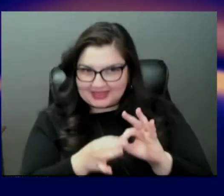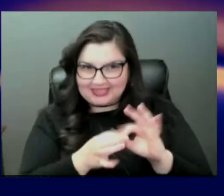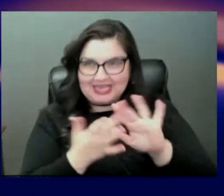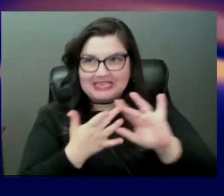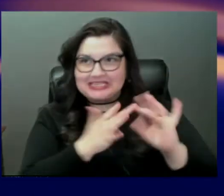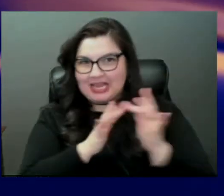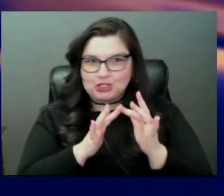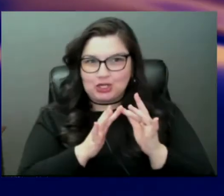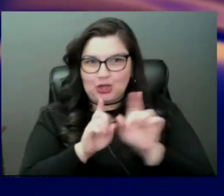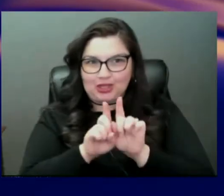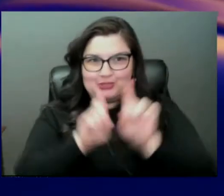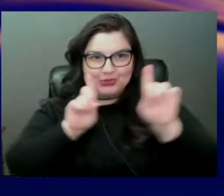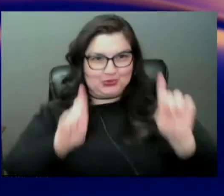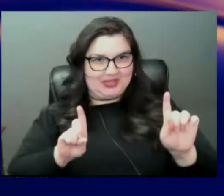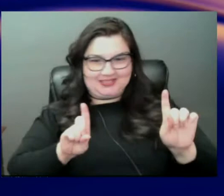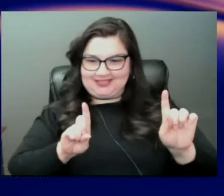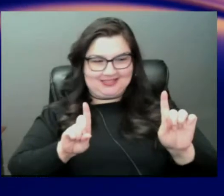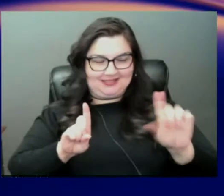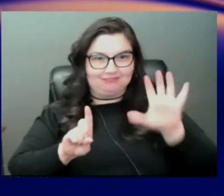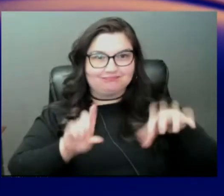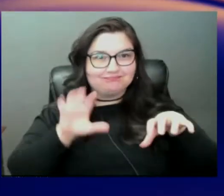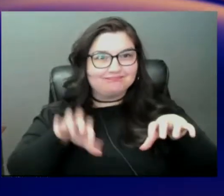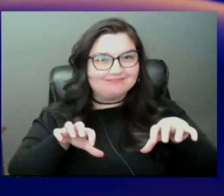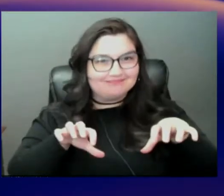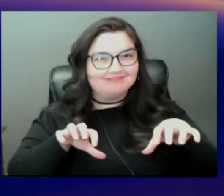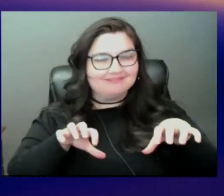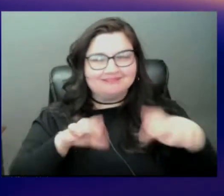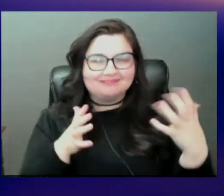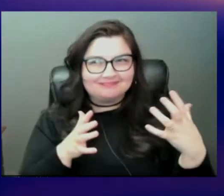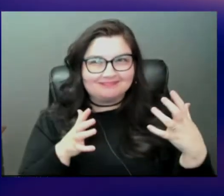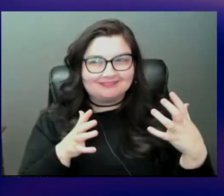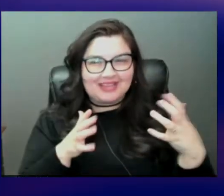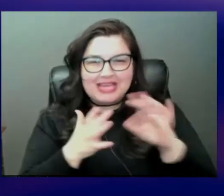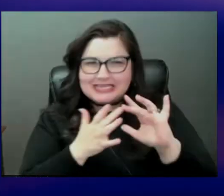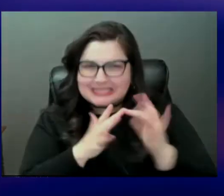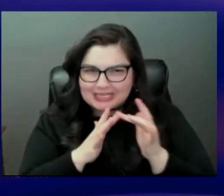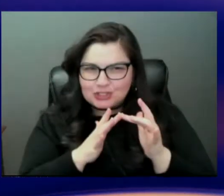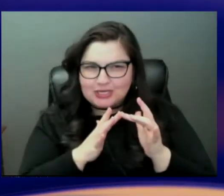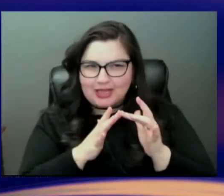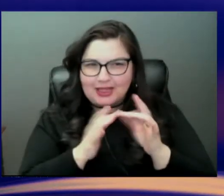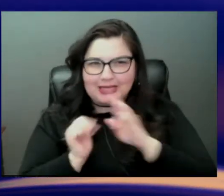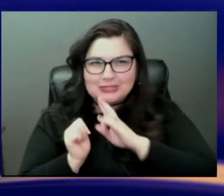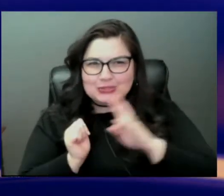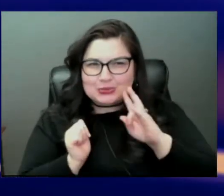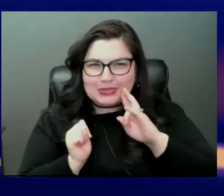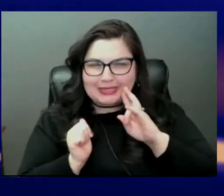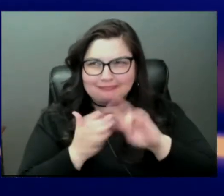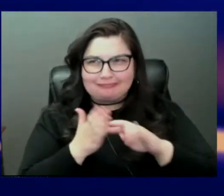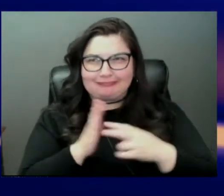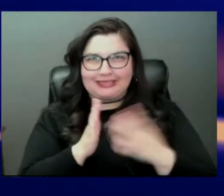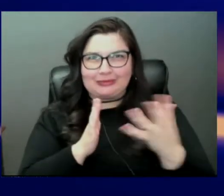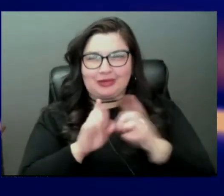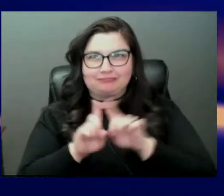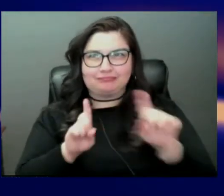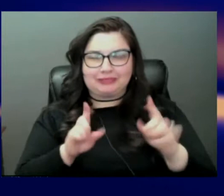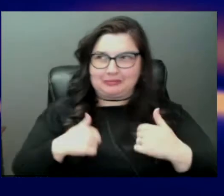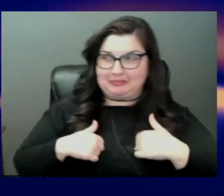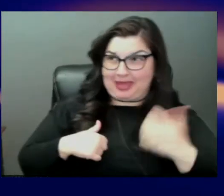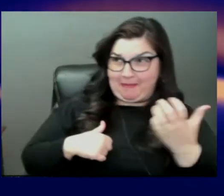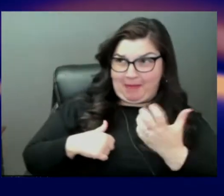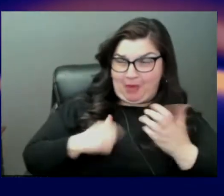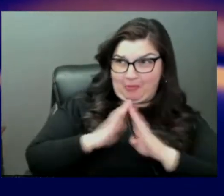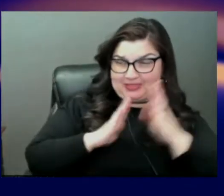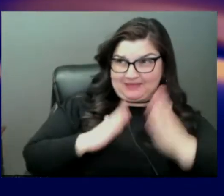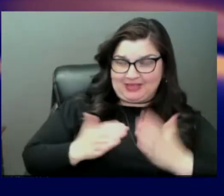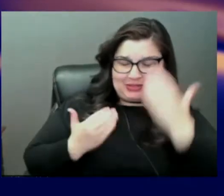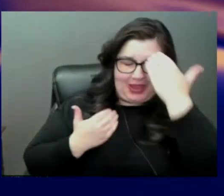twins. Can you kind of help us? What are digital twins? Yeah, because I'm a mobile developer. I don't know what that means at all. It's